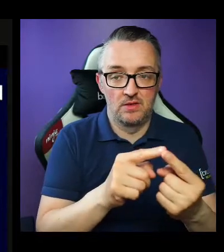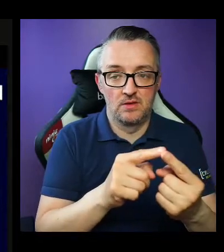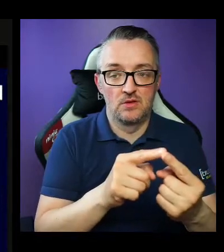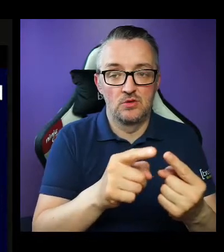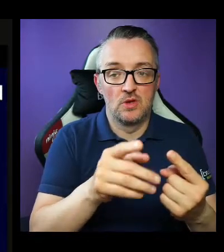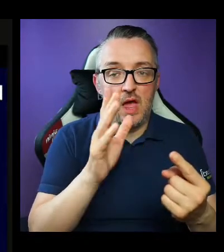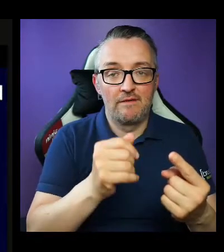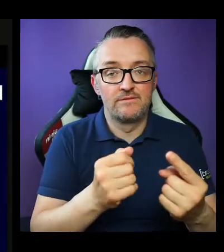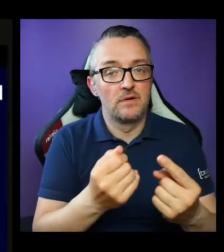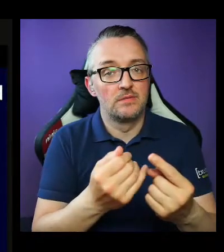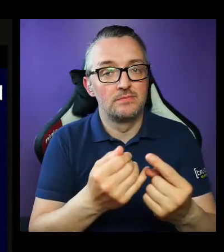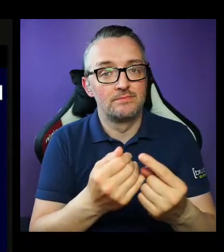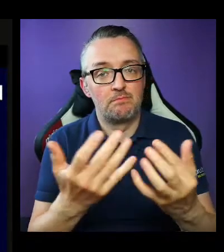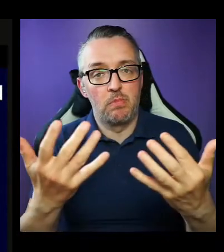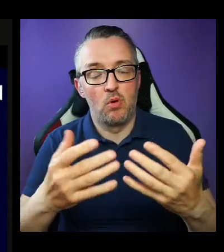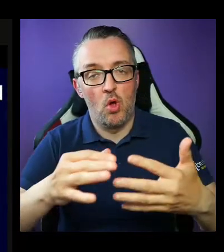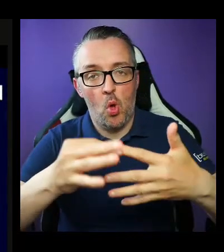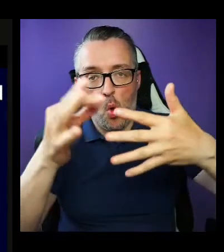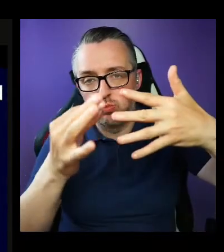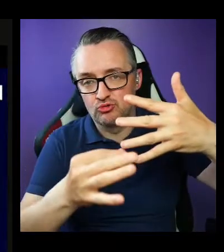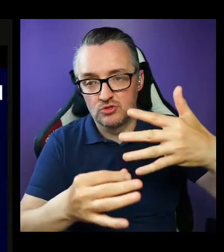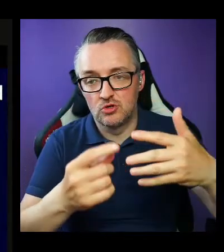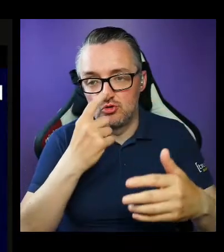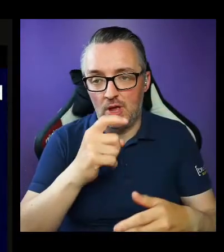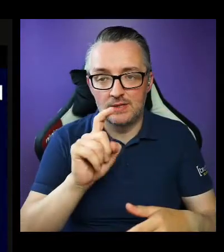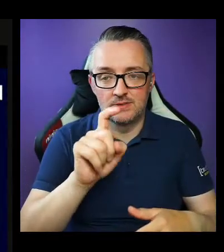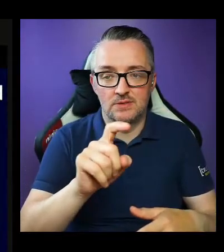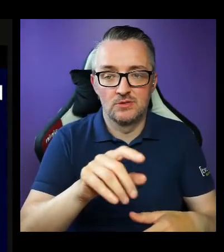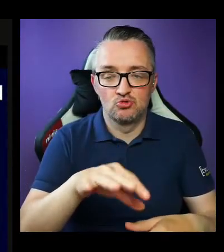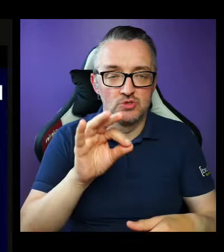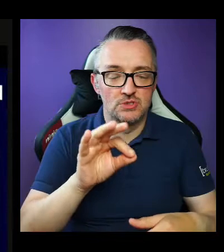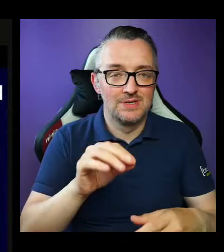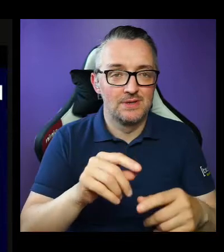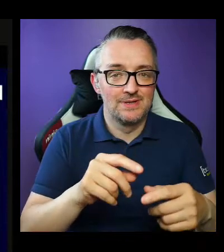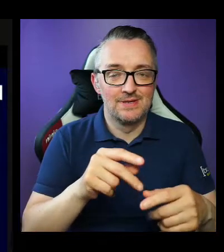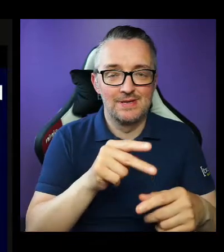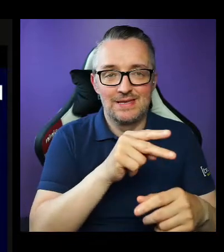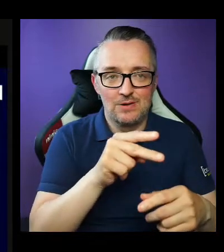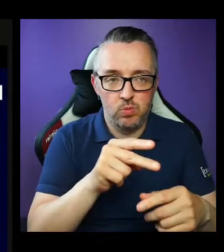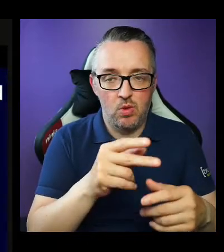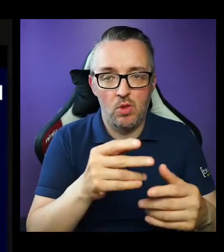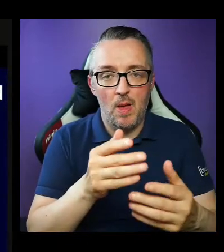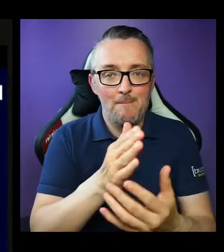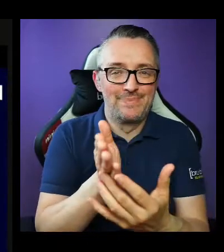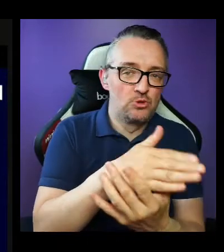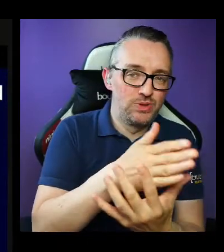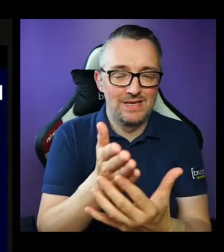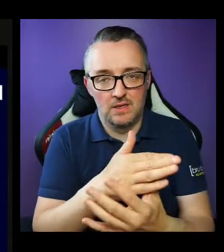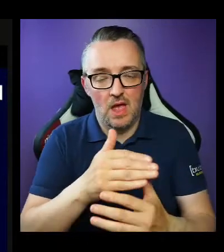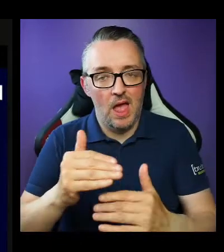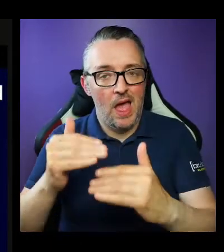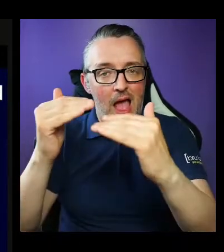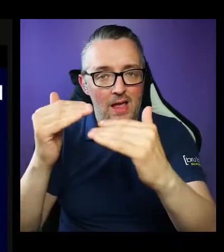actually have multiple options to choose from. So you can choose equal, of course, between,